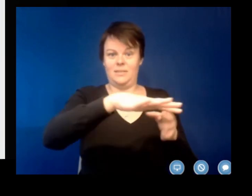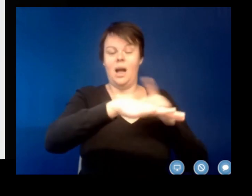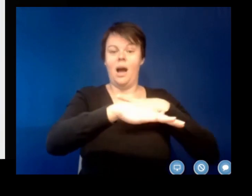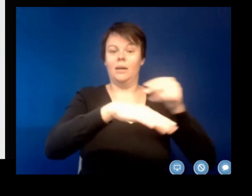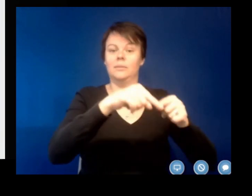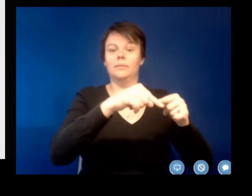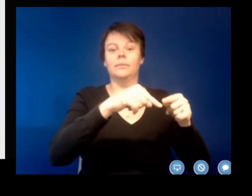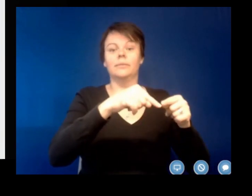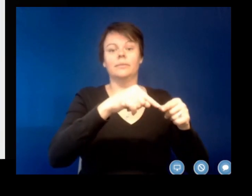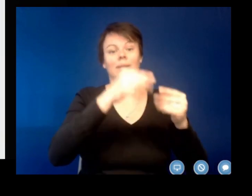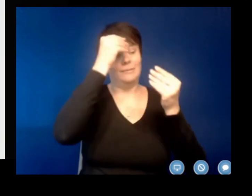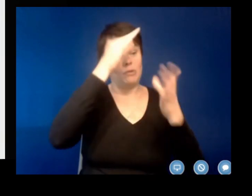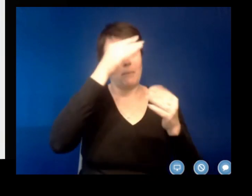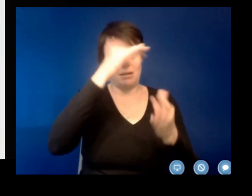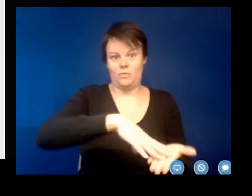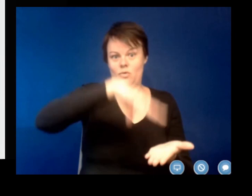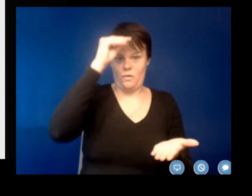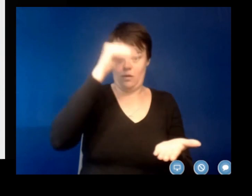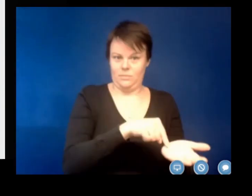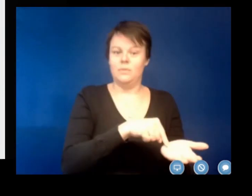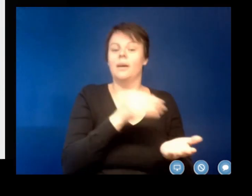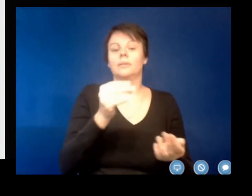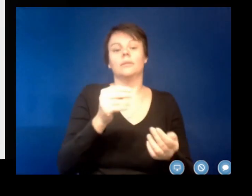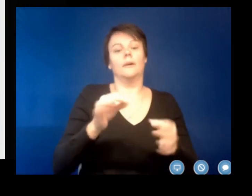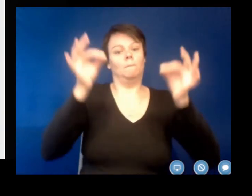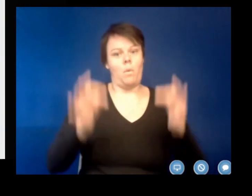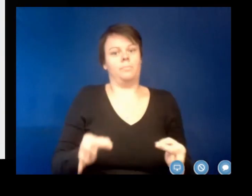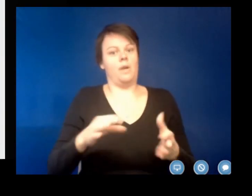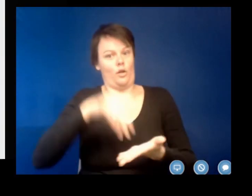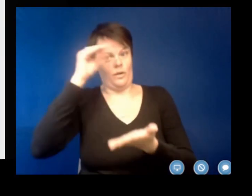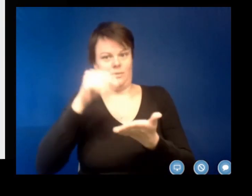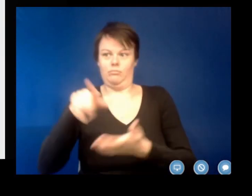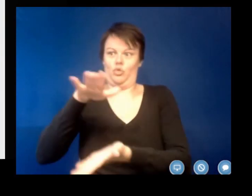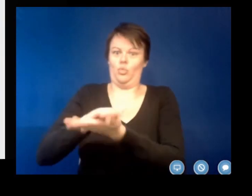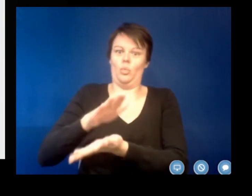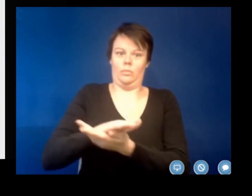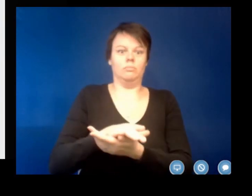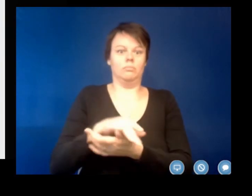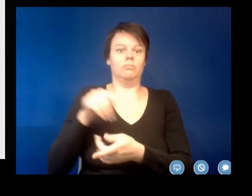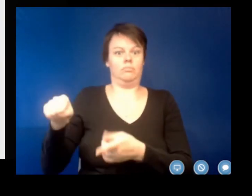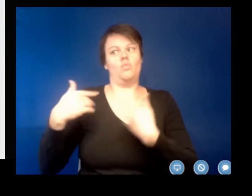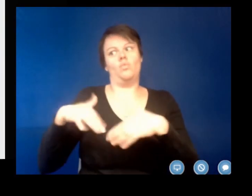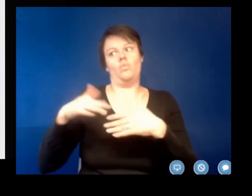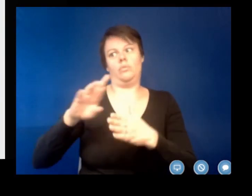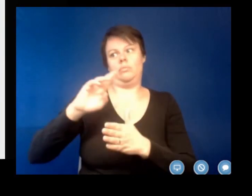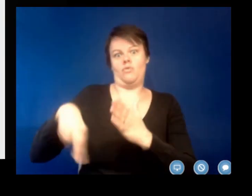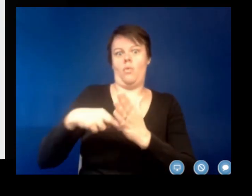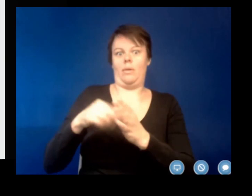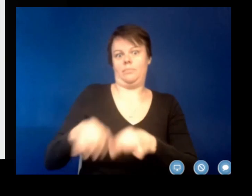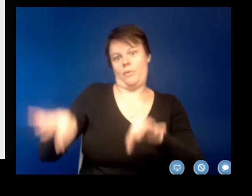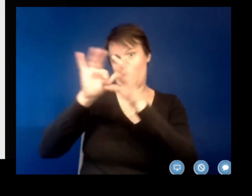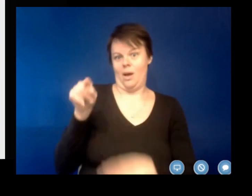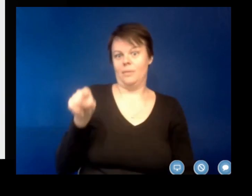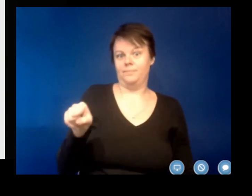intertwine? And how do experiences and the dimension of making your own experience relate